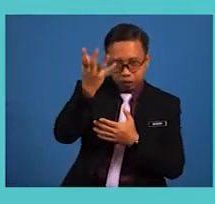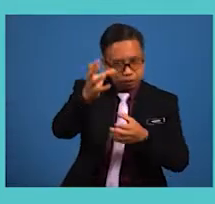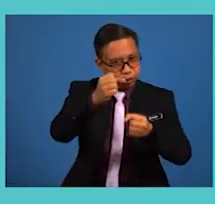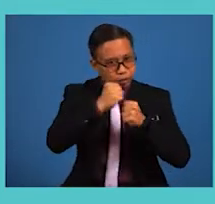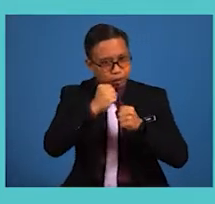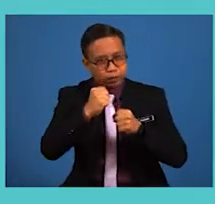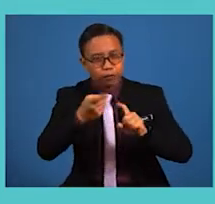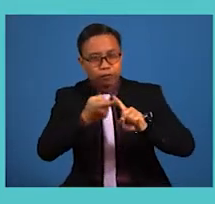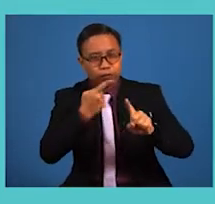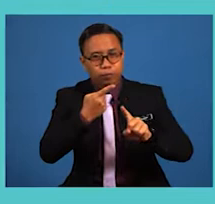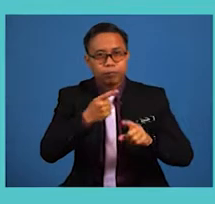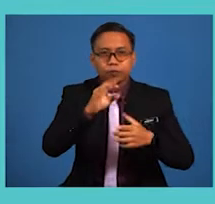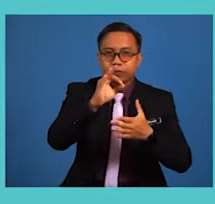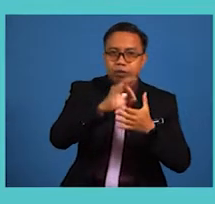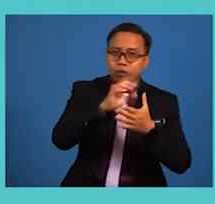from Figure 1.